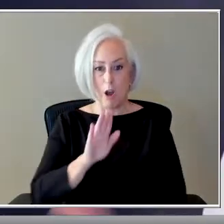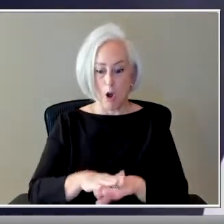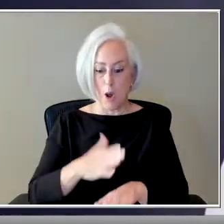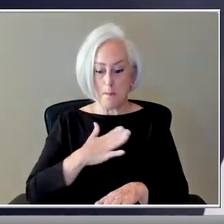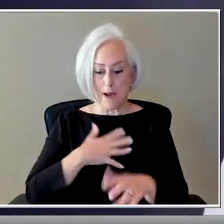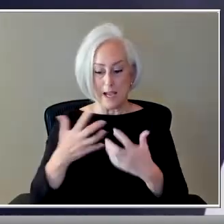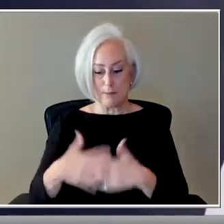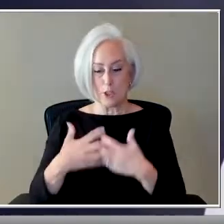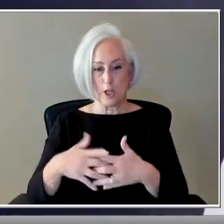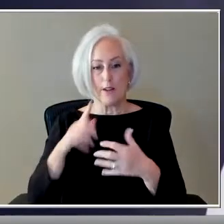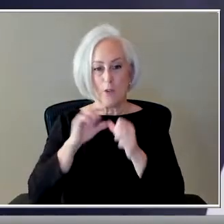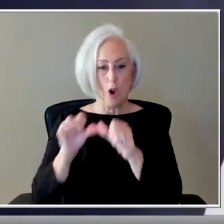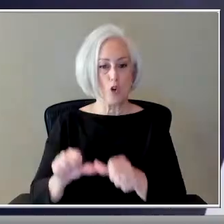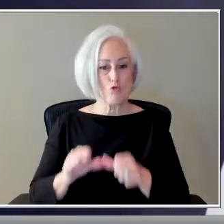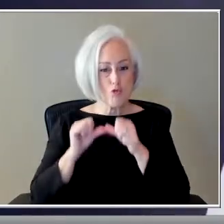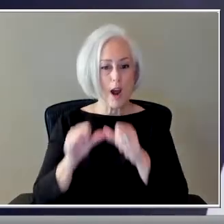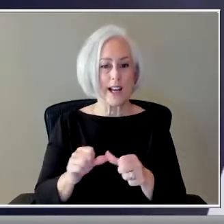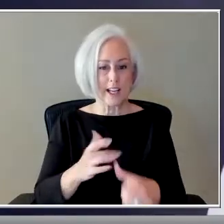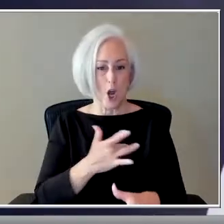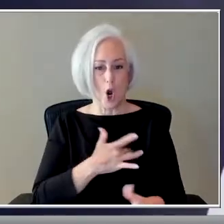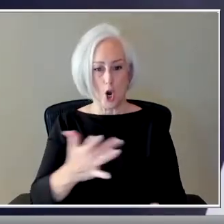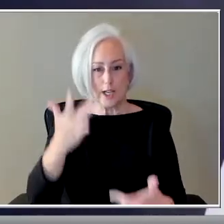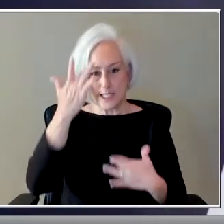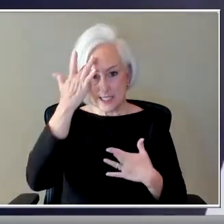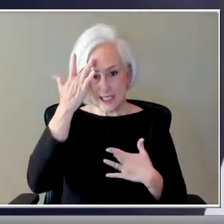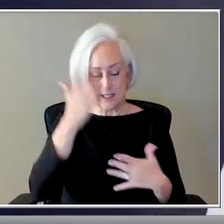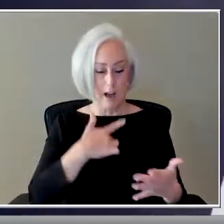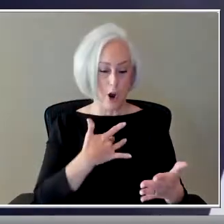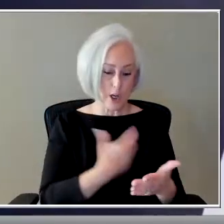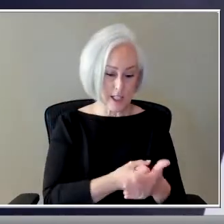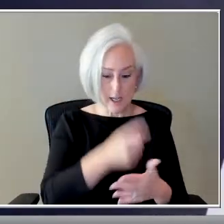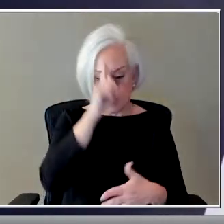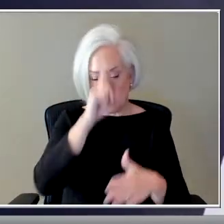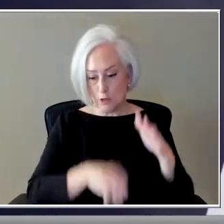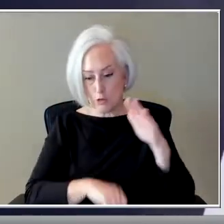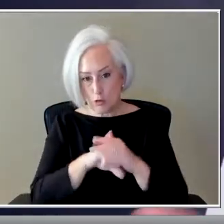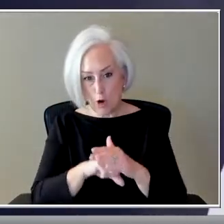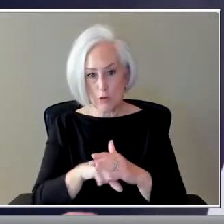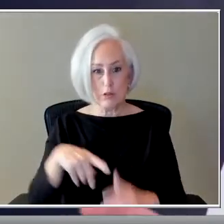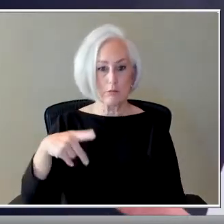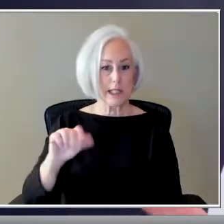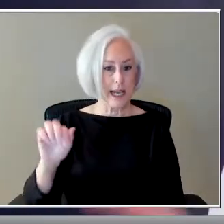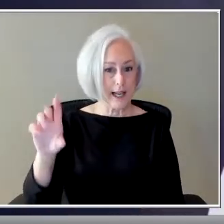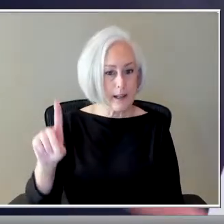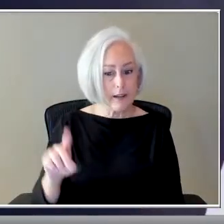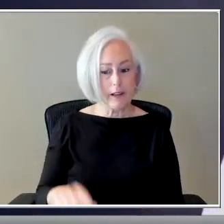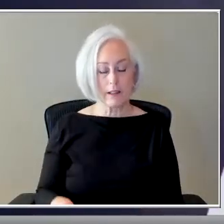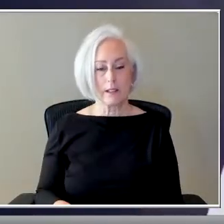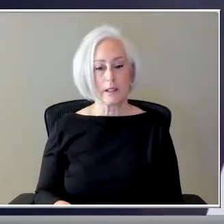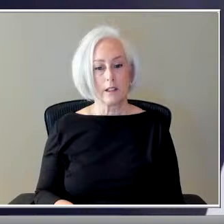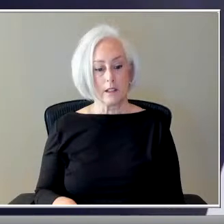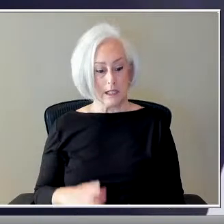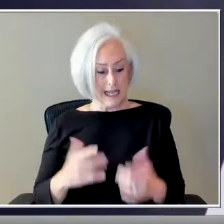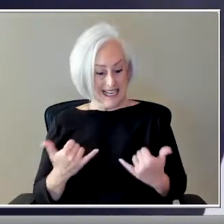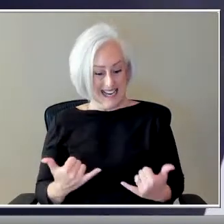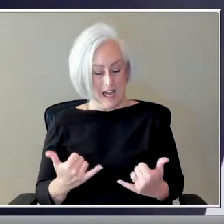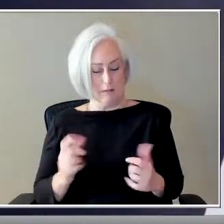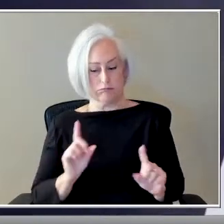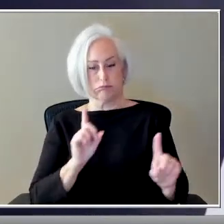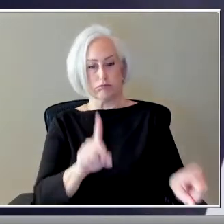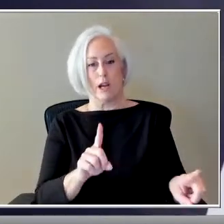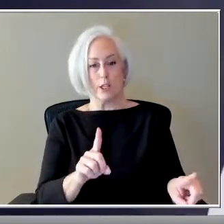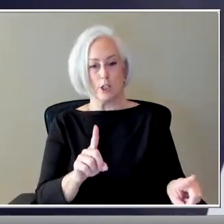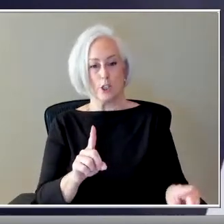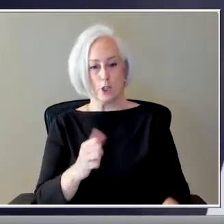chronic cardiovascular disease. They've had heart attacks, strokes, PADs, and so forth. And now we were just in Canada, in Montreal, at